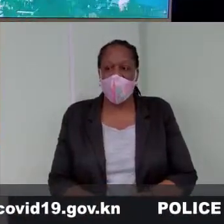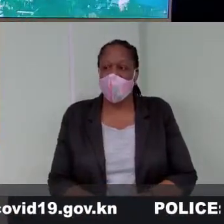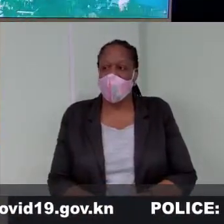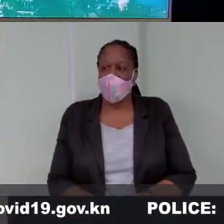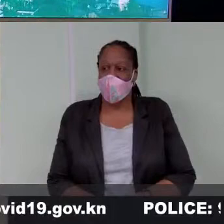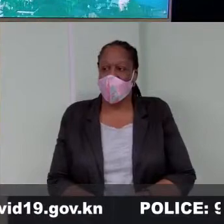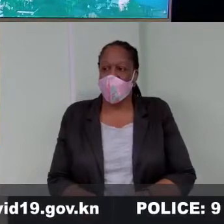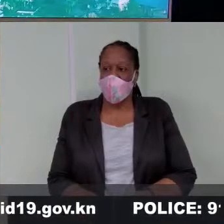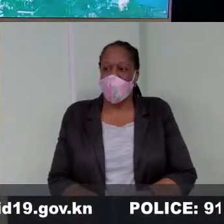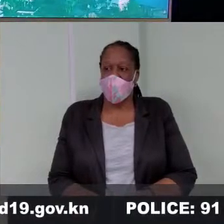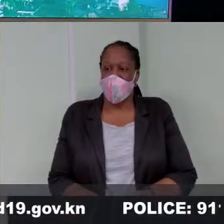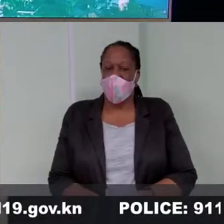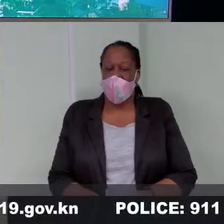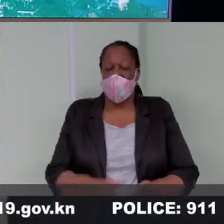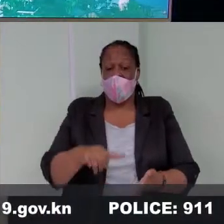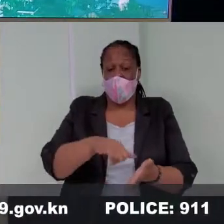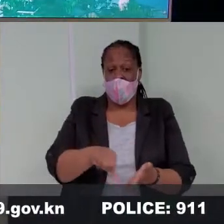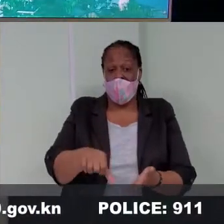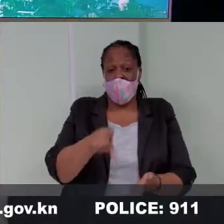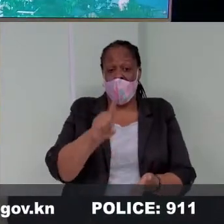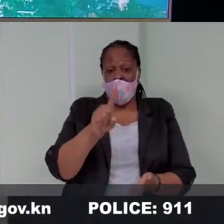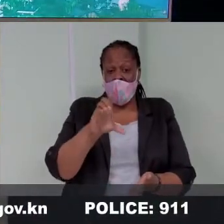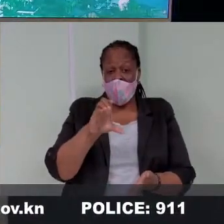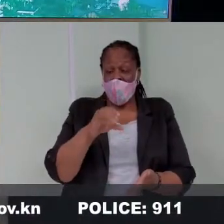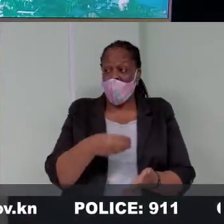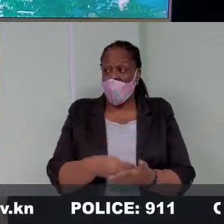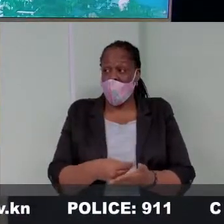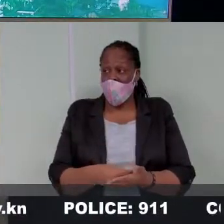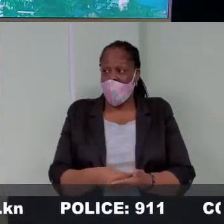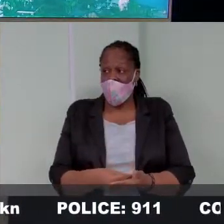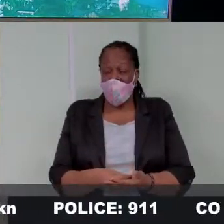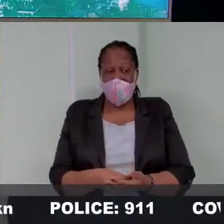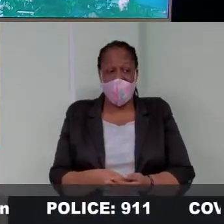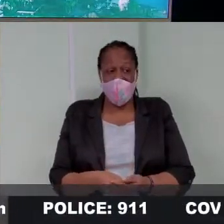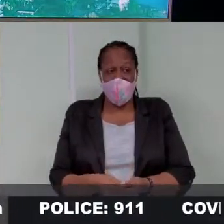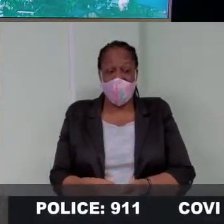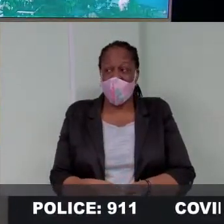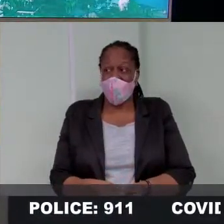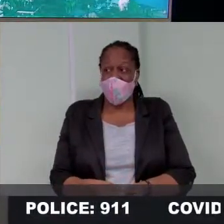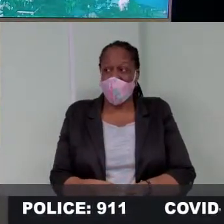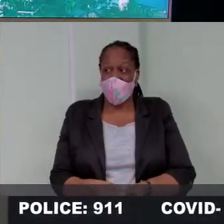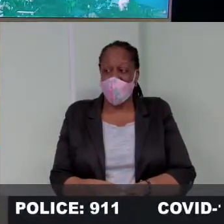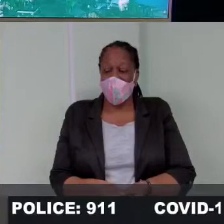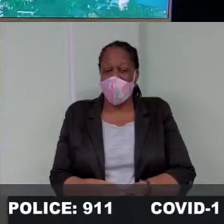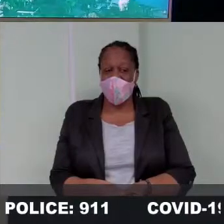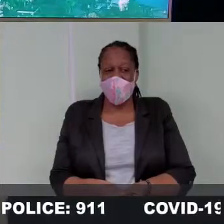Thank you, Superintendent Henry. I can't mistake you have on a uniform.